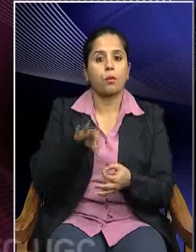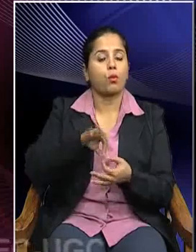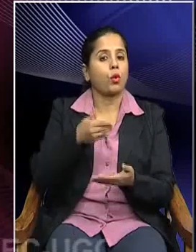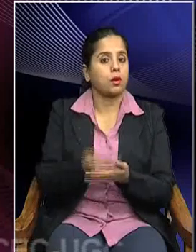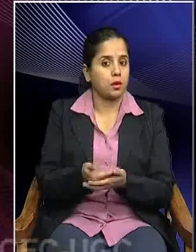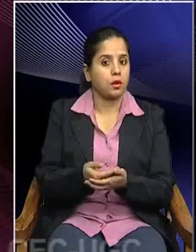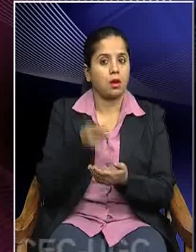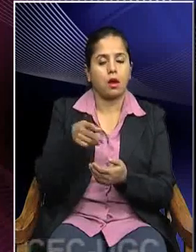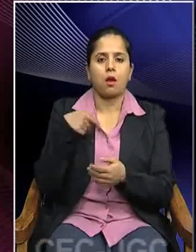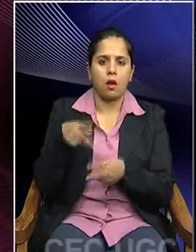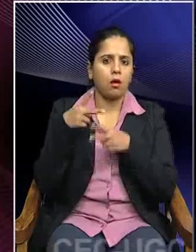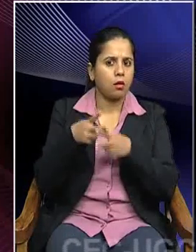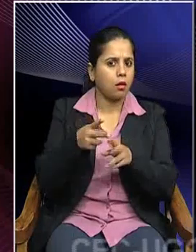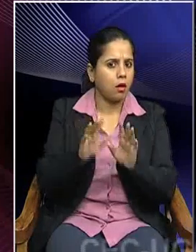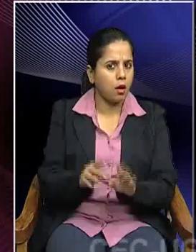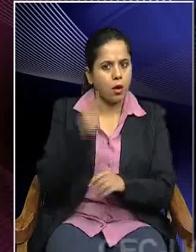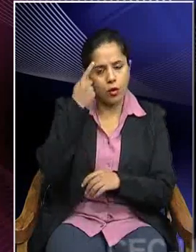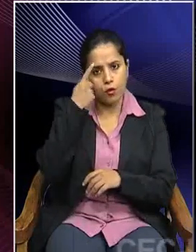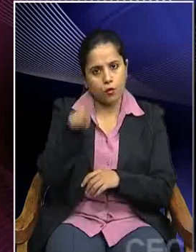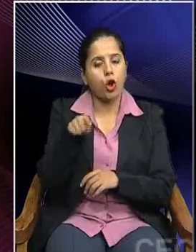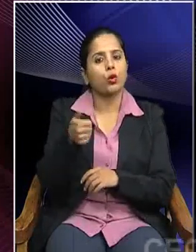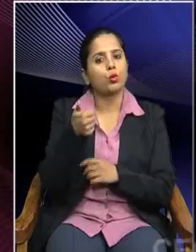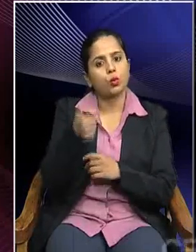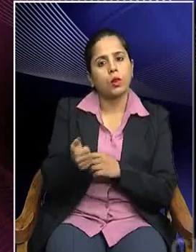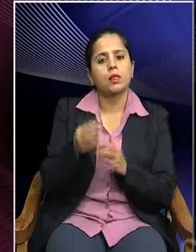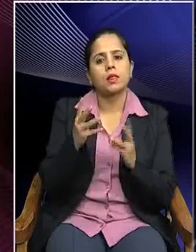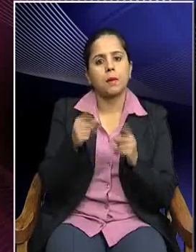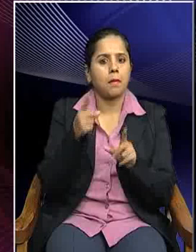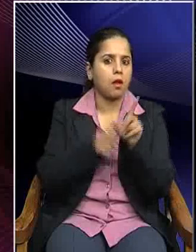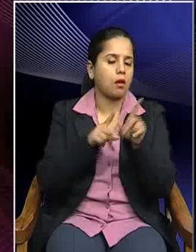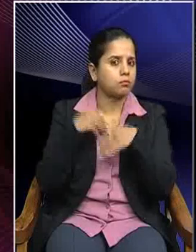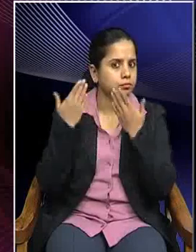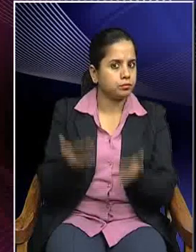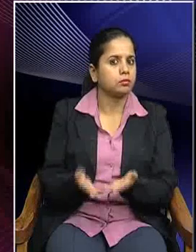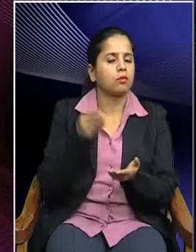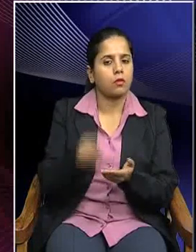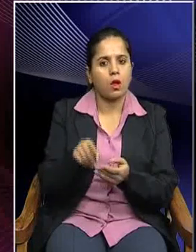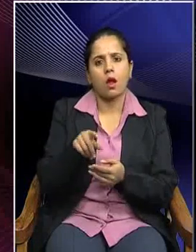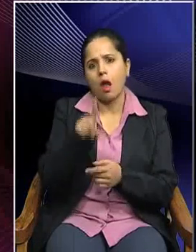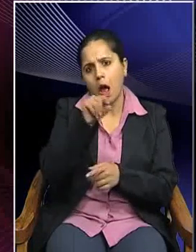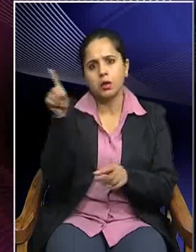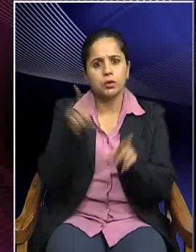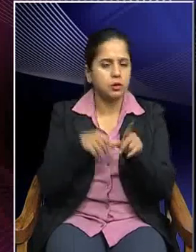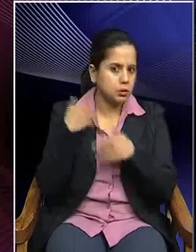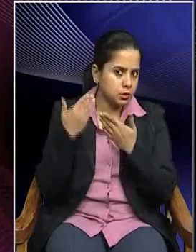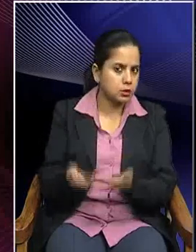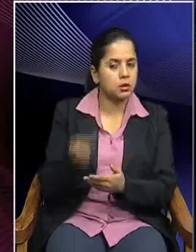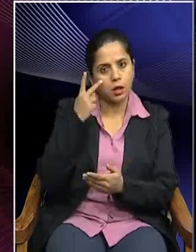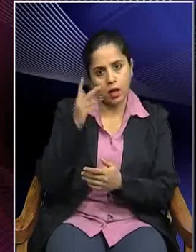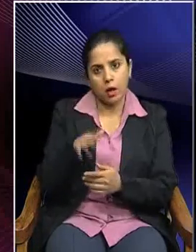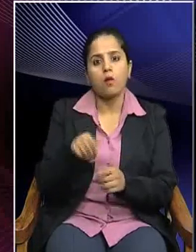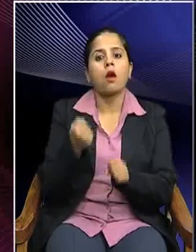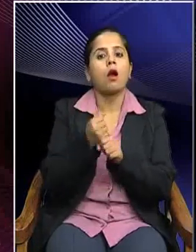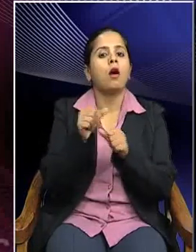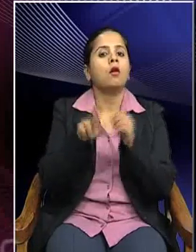which persisted for a good number of years across centuries in Gandhar area. And this